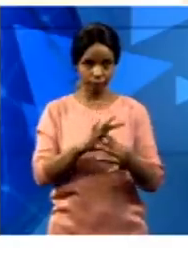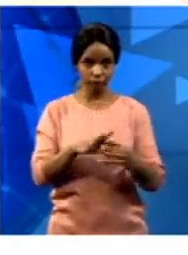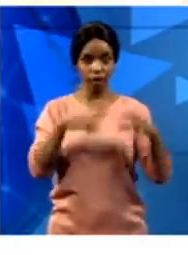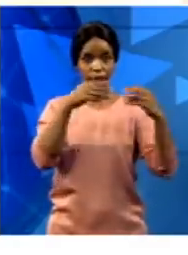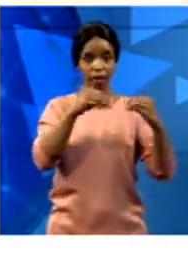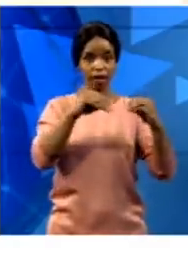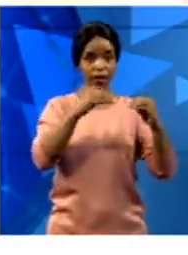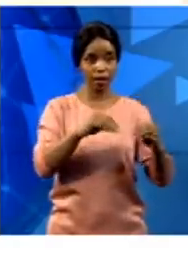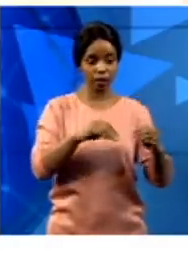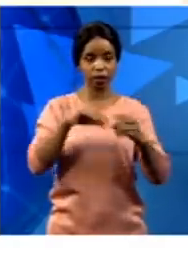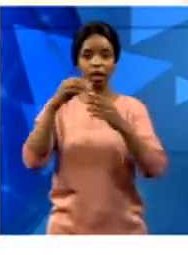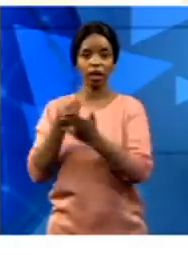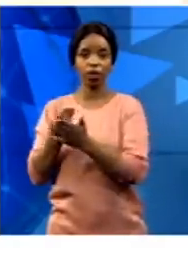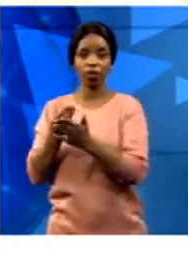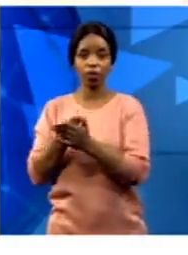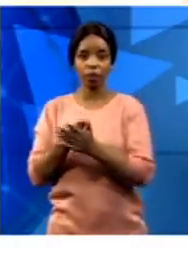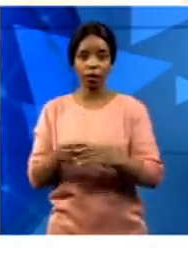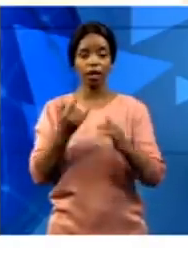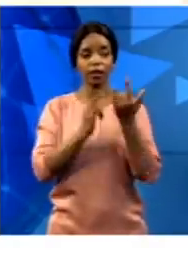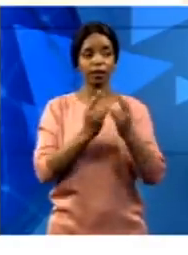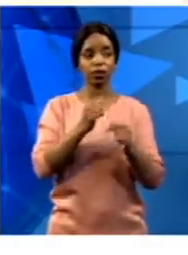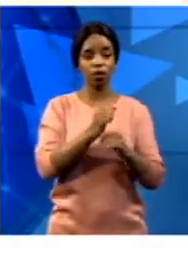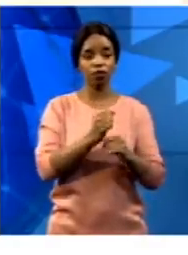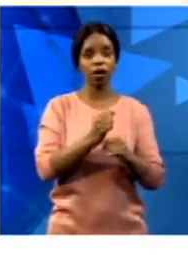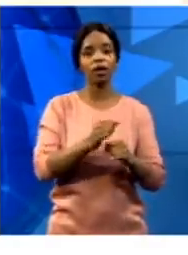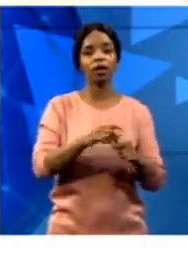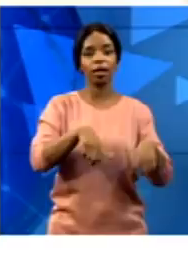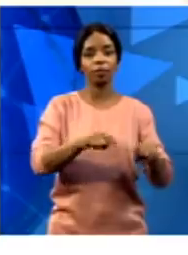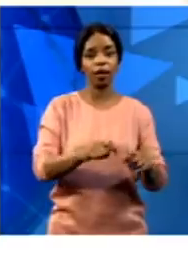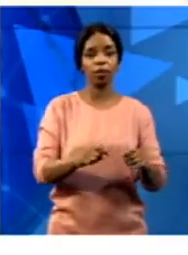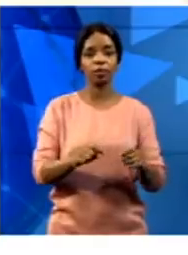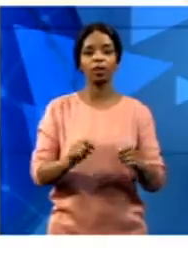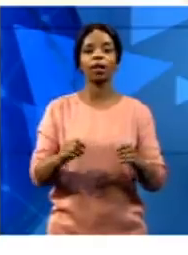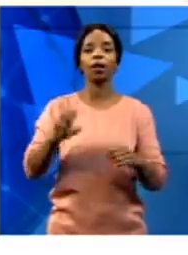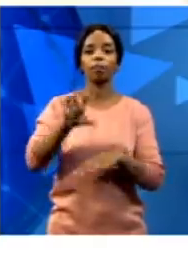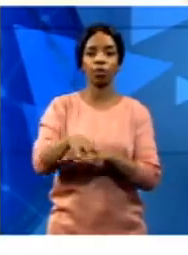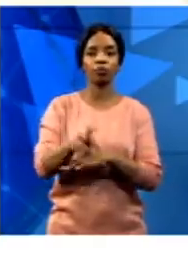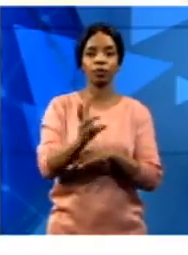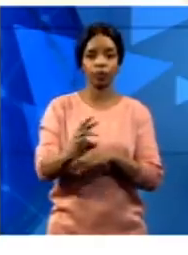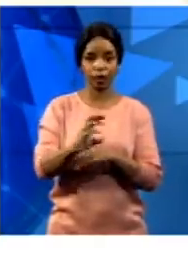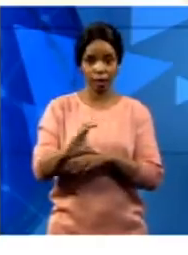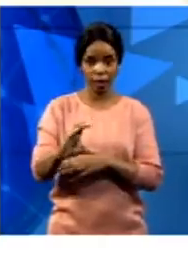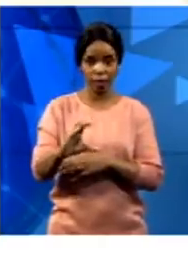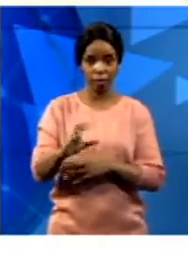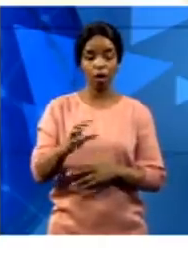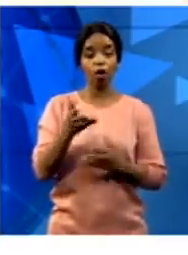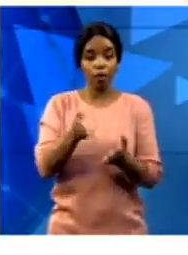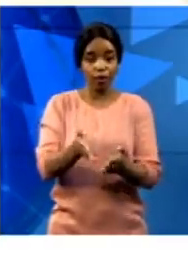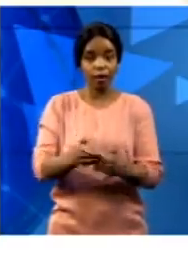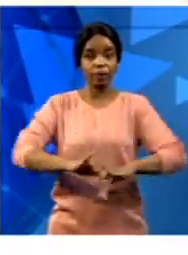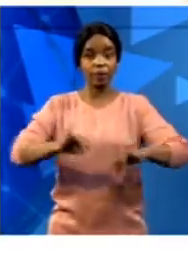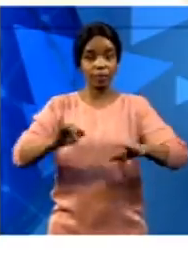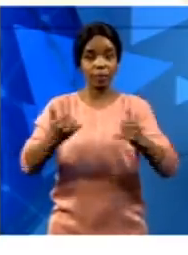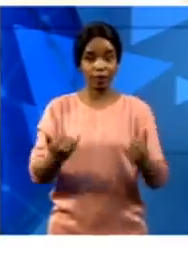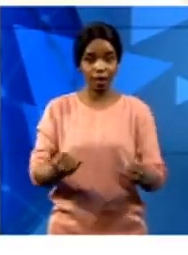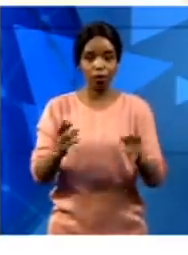in the economic space between the city of Cape Town and the province of the Western Cape. But of course, for this crisis, we're definitely all in it together